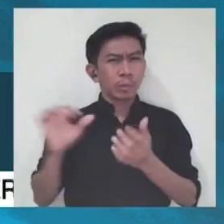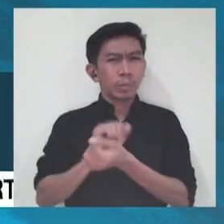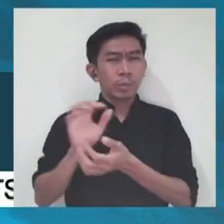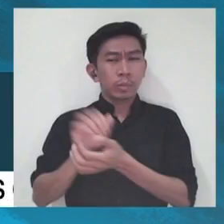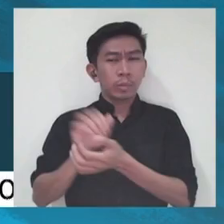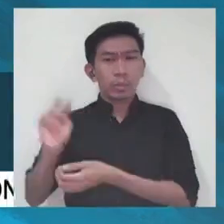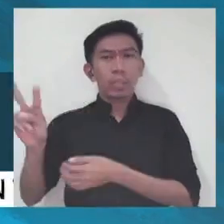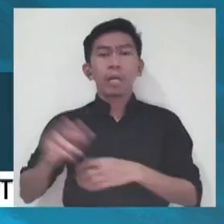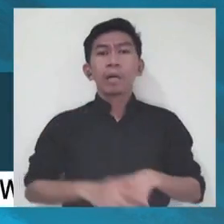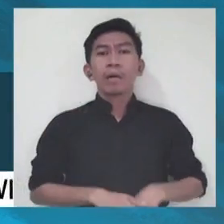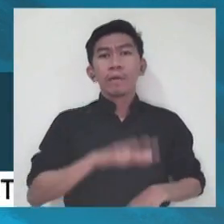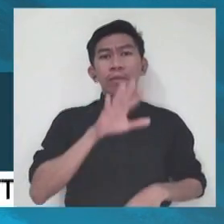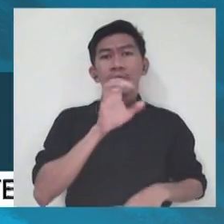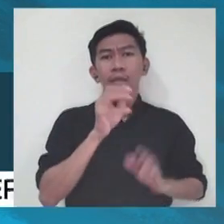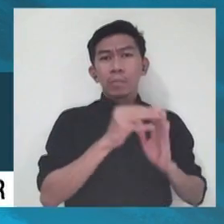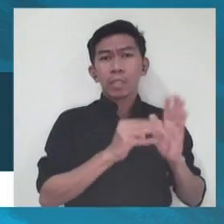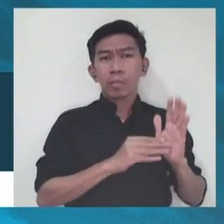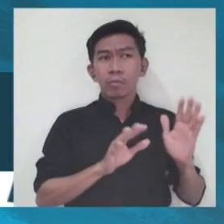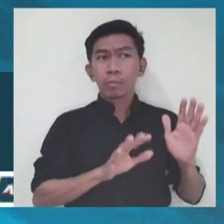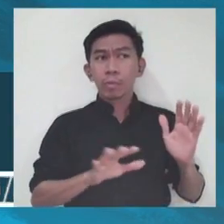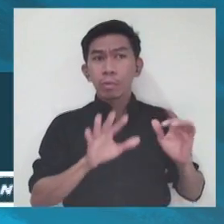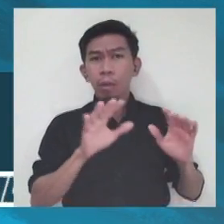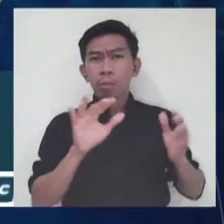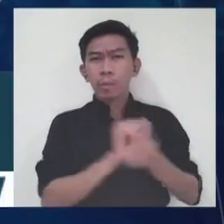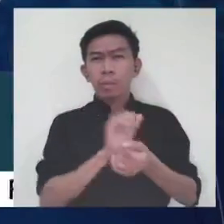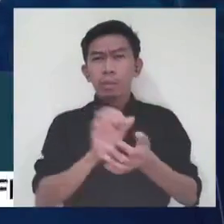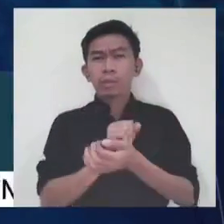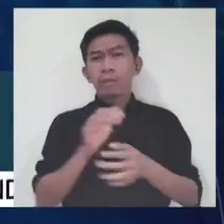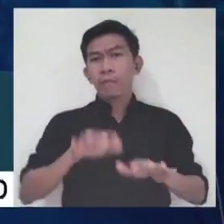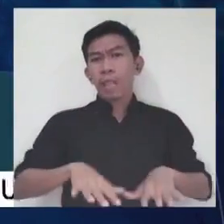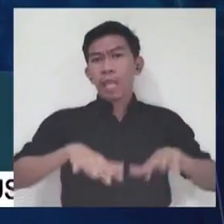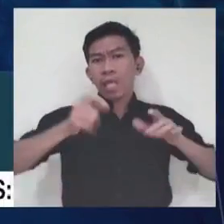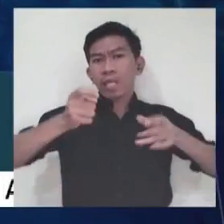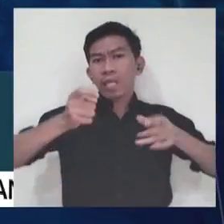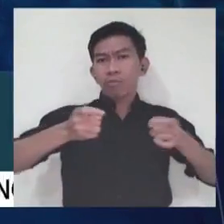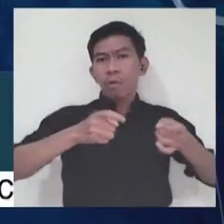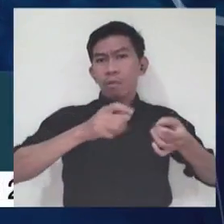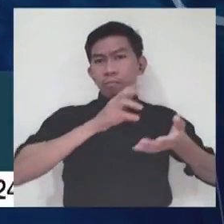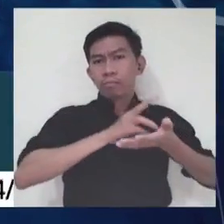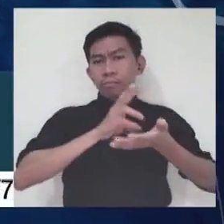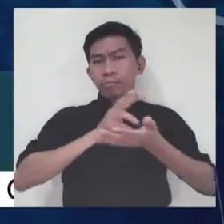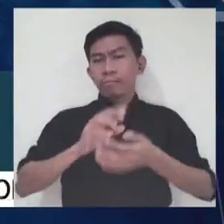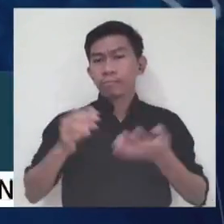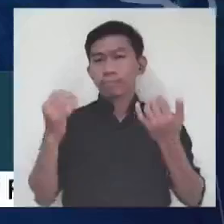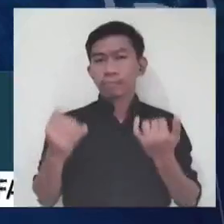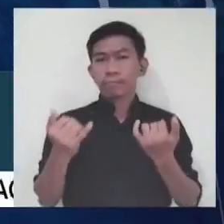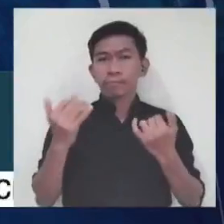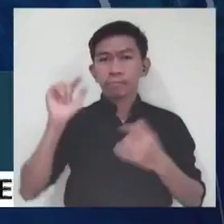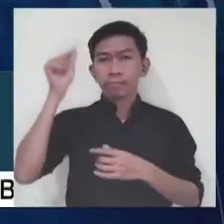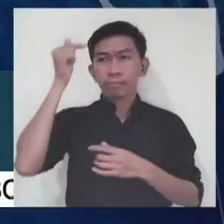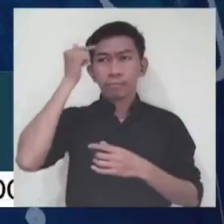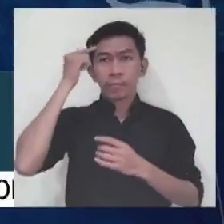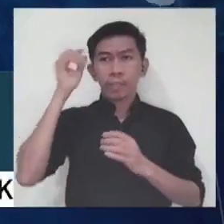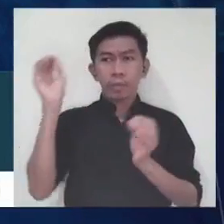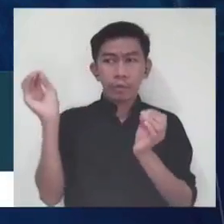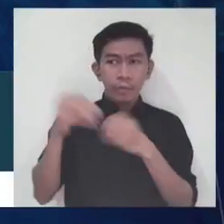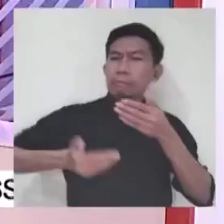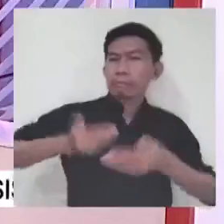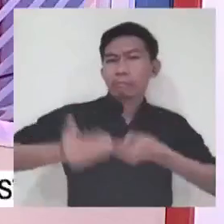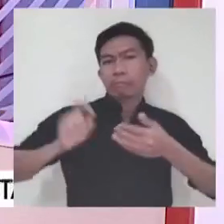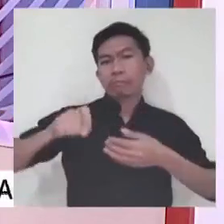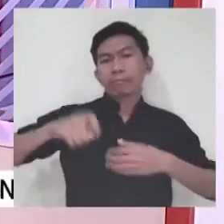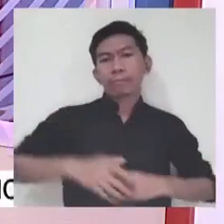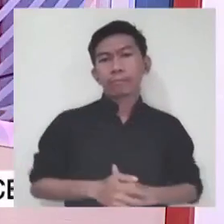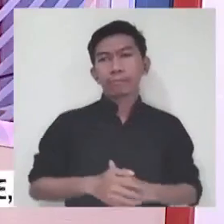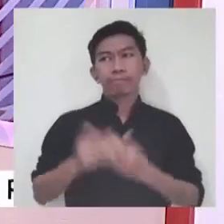pesos worth of damage in flood control facilities. Meanwhile, work in government offices there has resumed today.